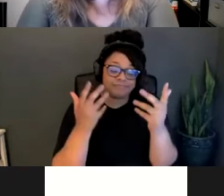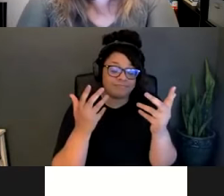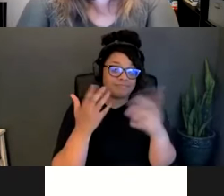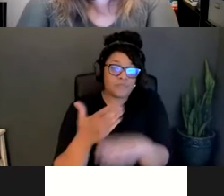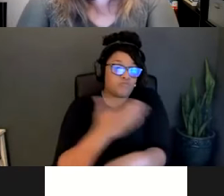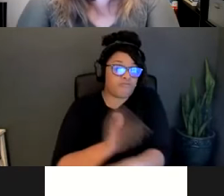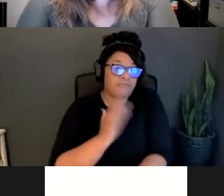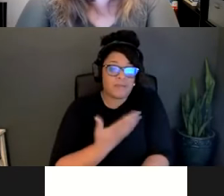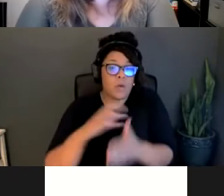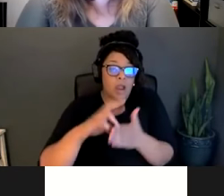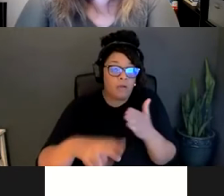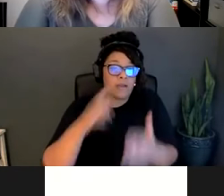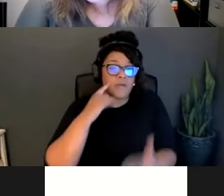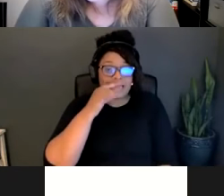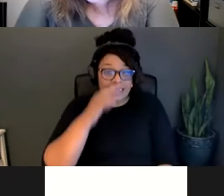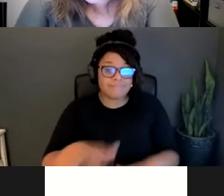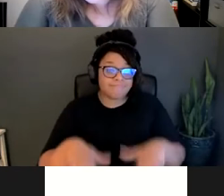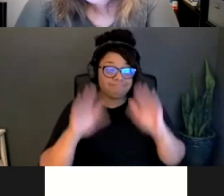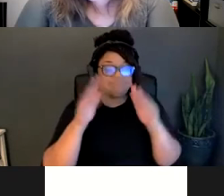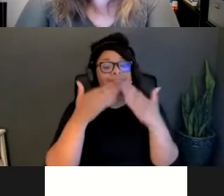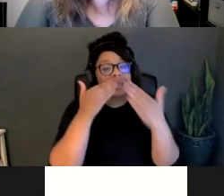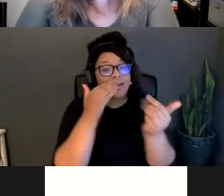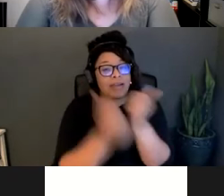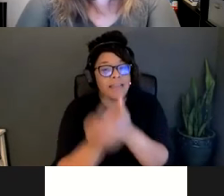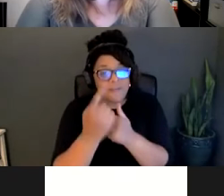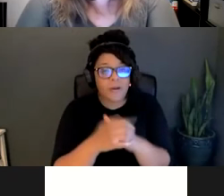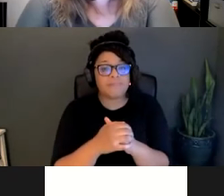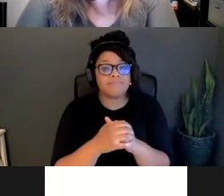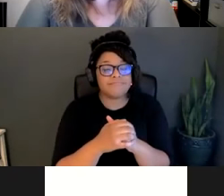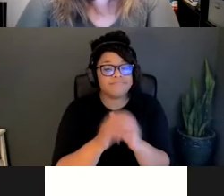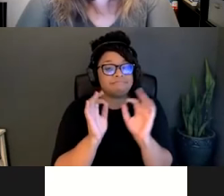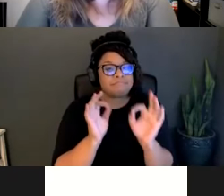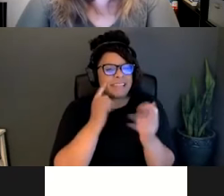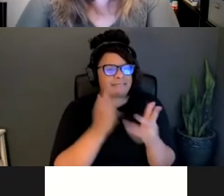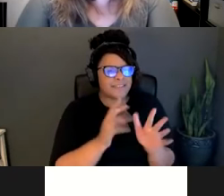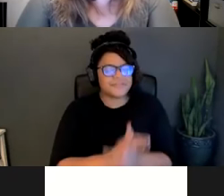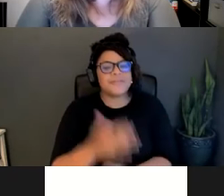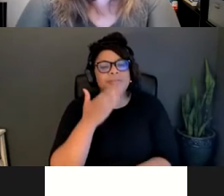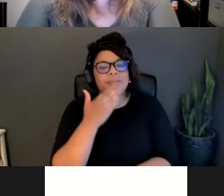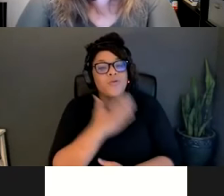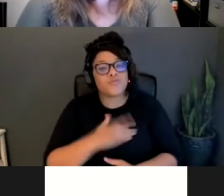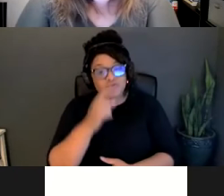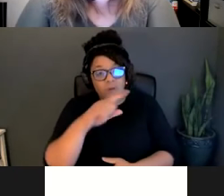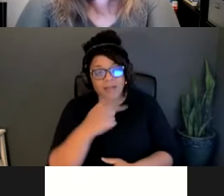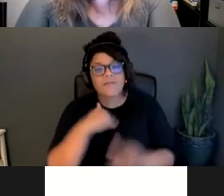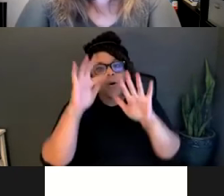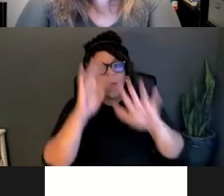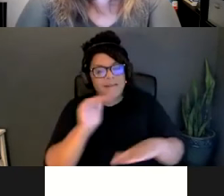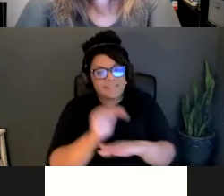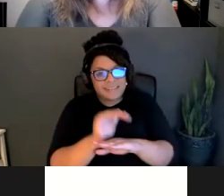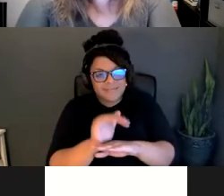our outcomes for our kiddos. So thank you, everybody. Appreciate you all. Have a wonderful